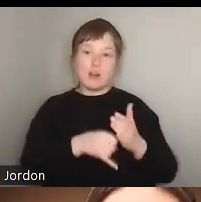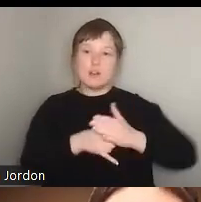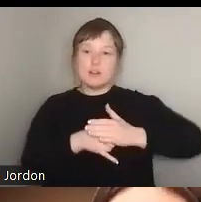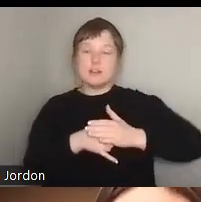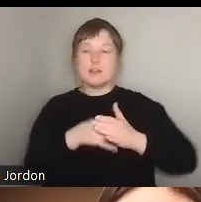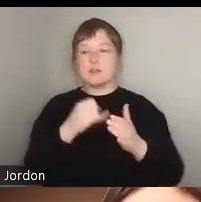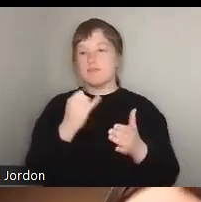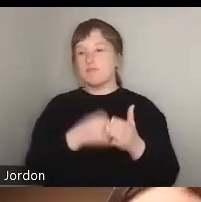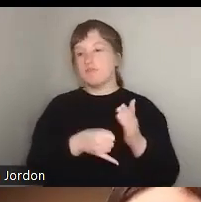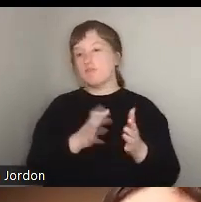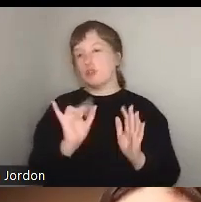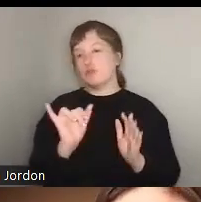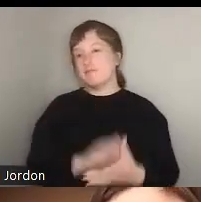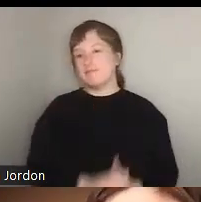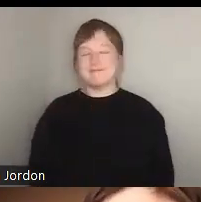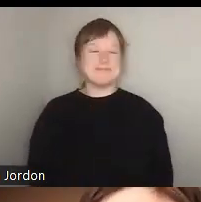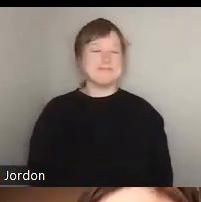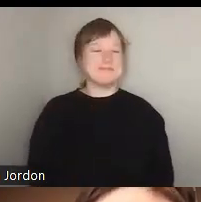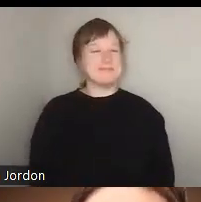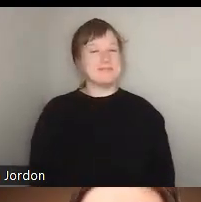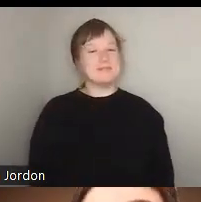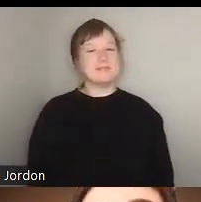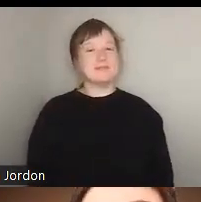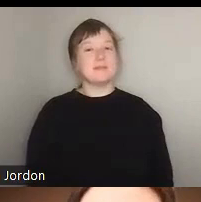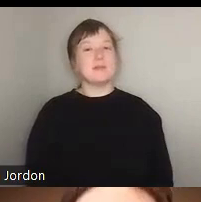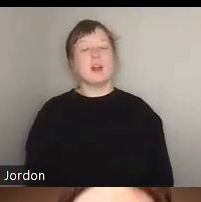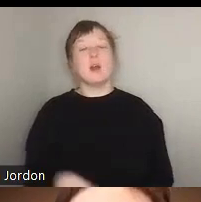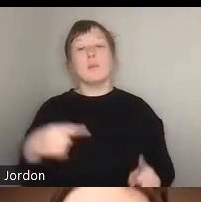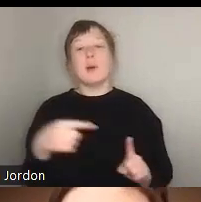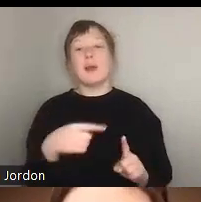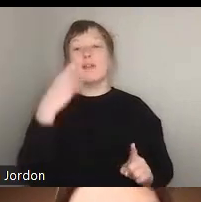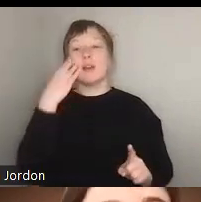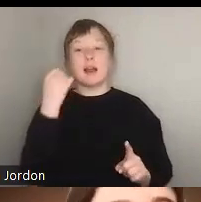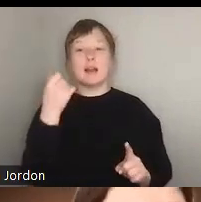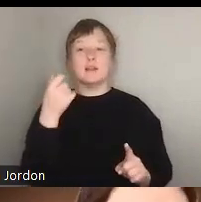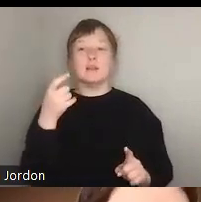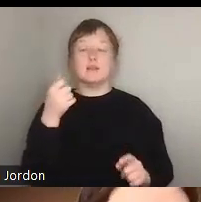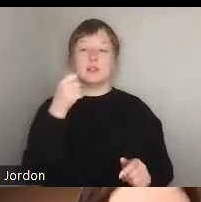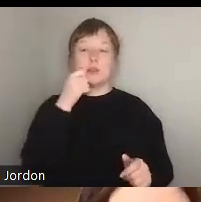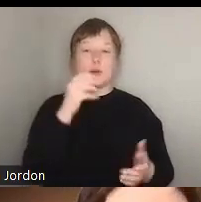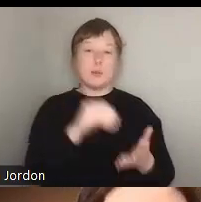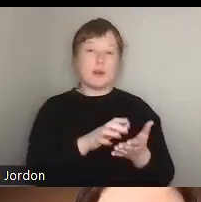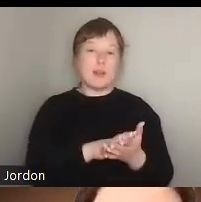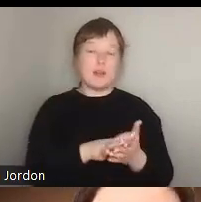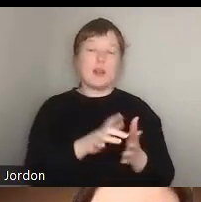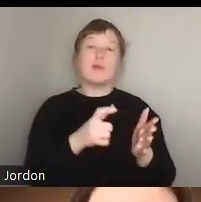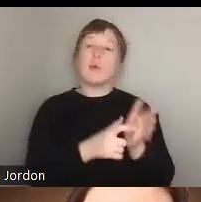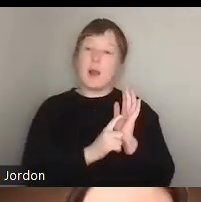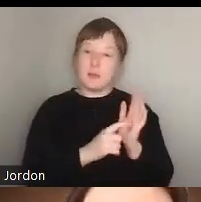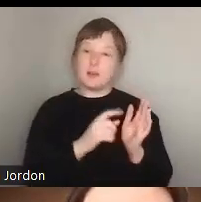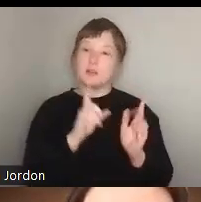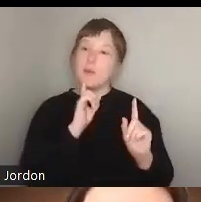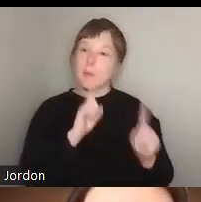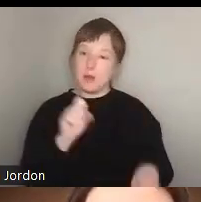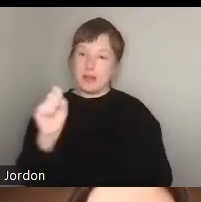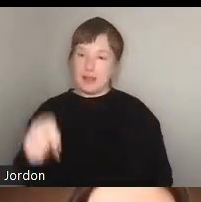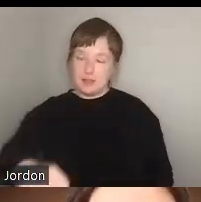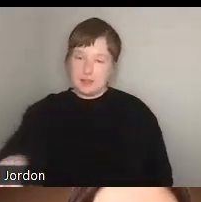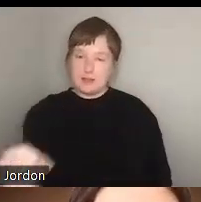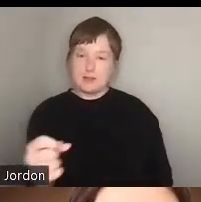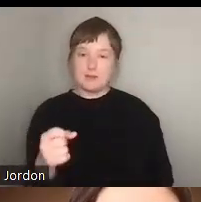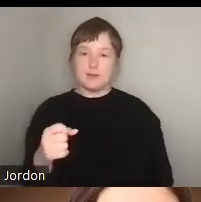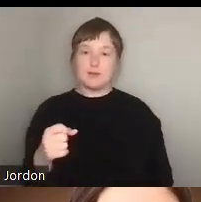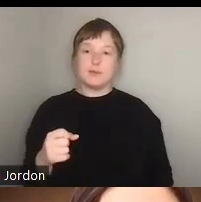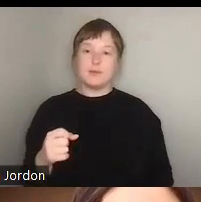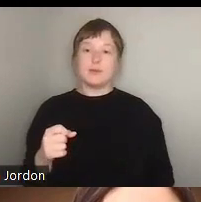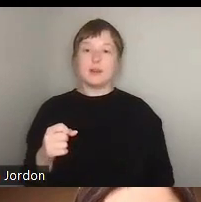as well. And a point that I forgot to make on the last one is that there's that requirement to report. So there's a requirement